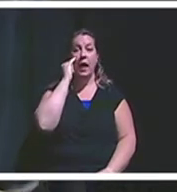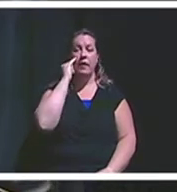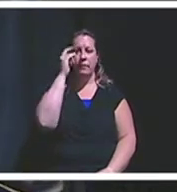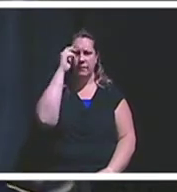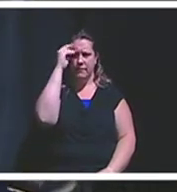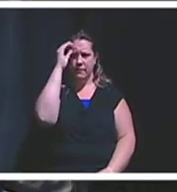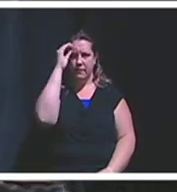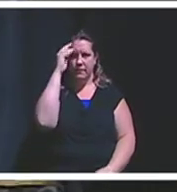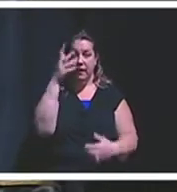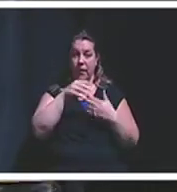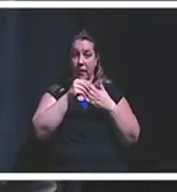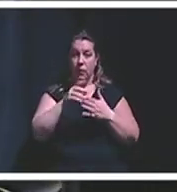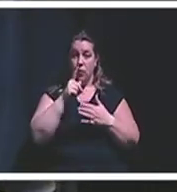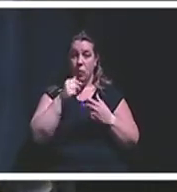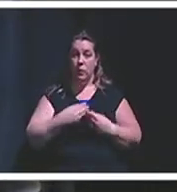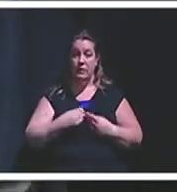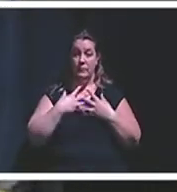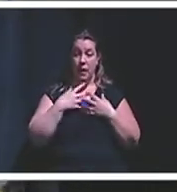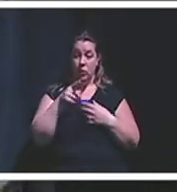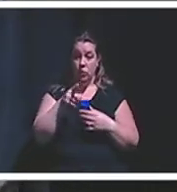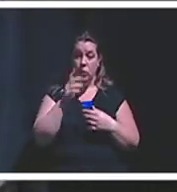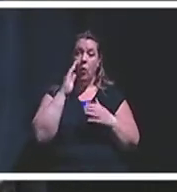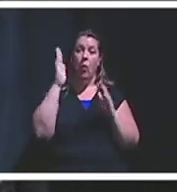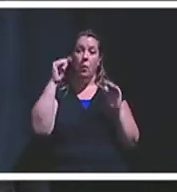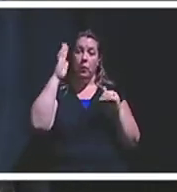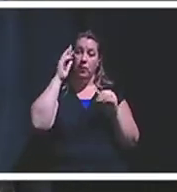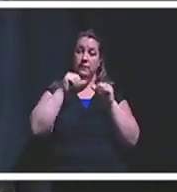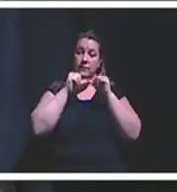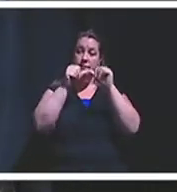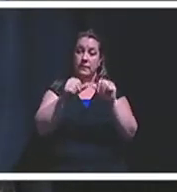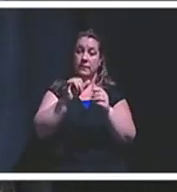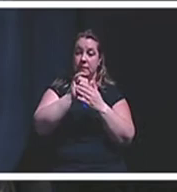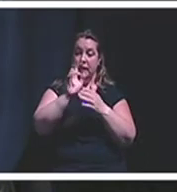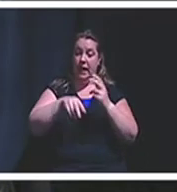I hope you will carry the kind of inspiration